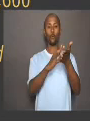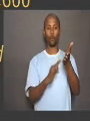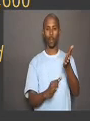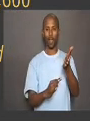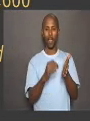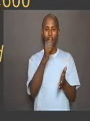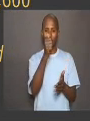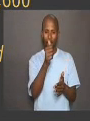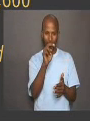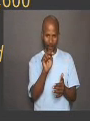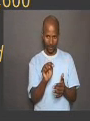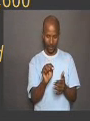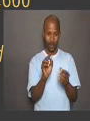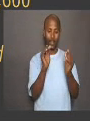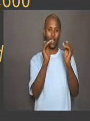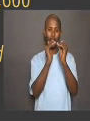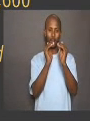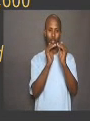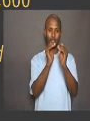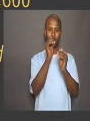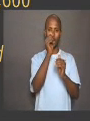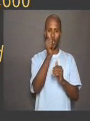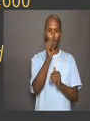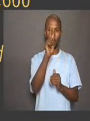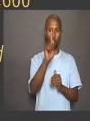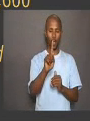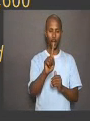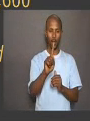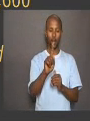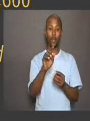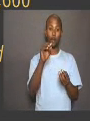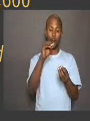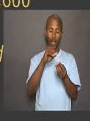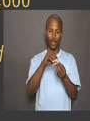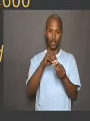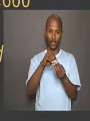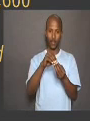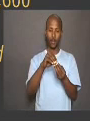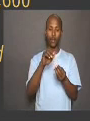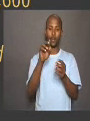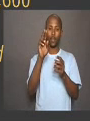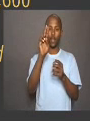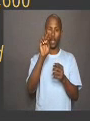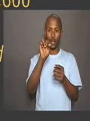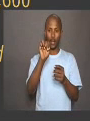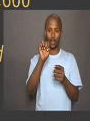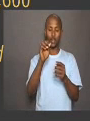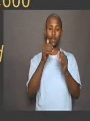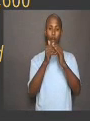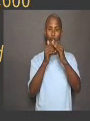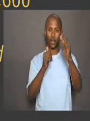formula AN equals A1 plus